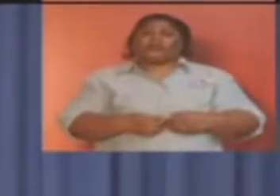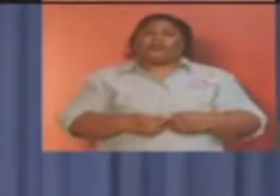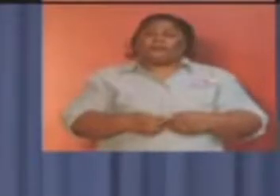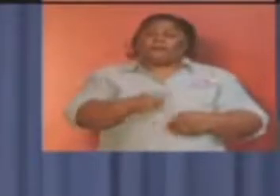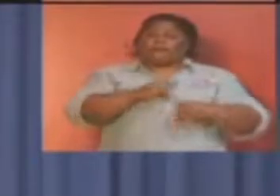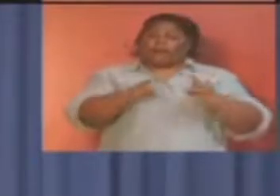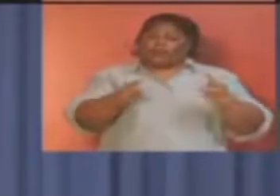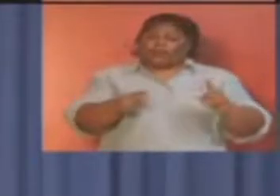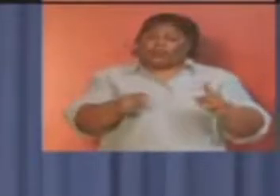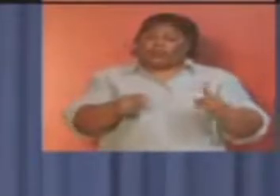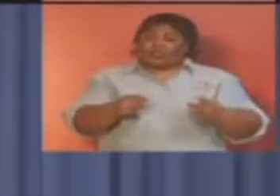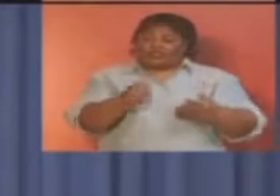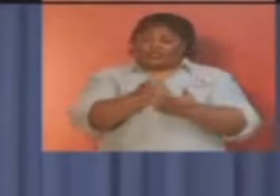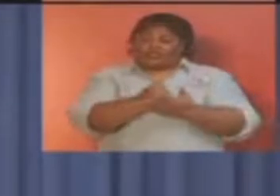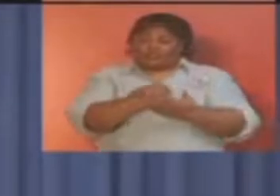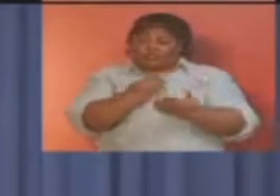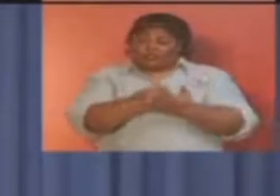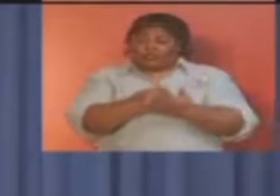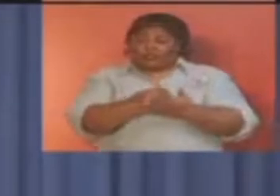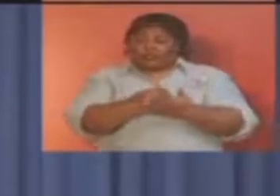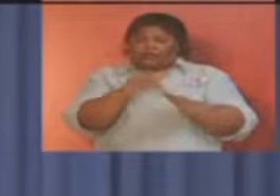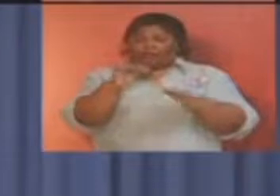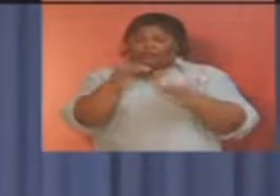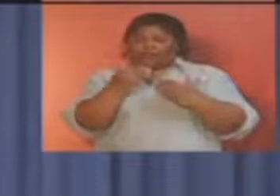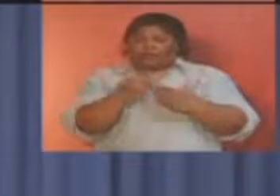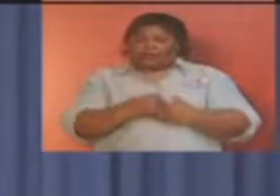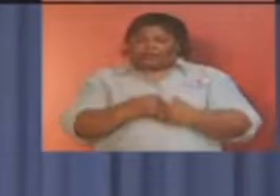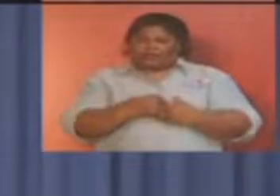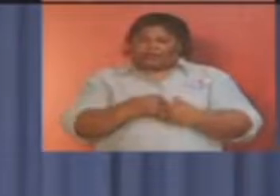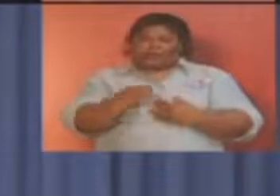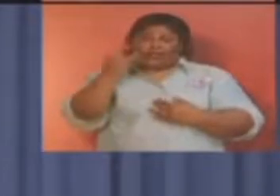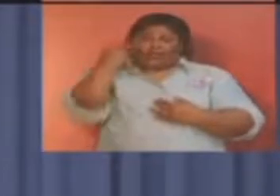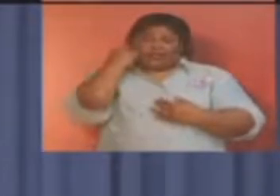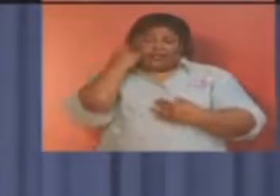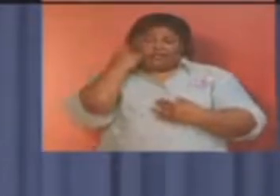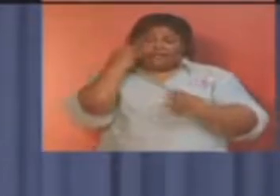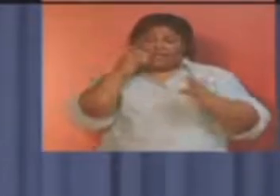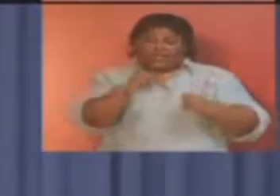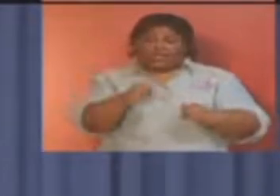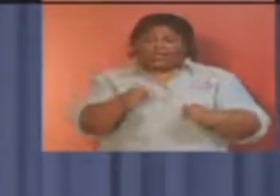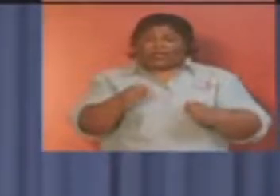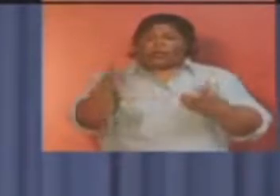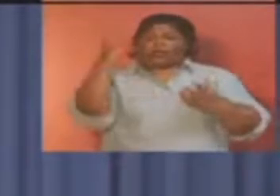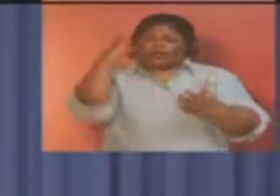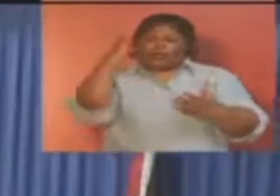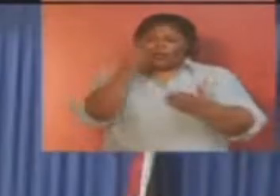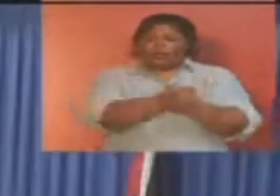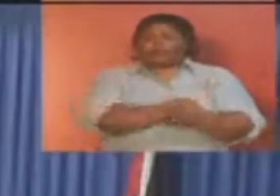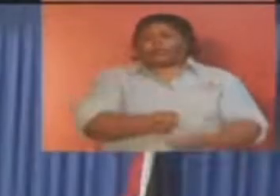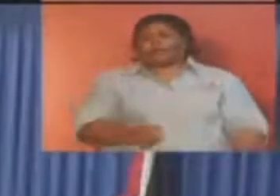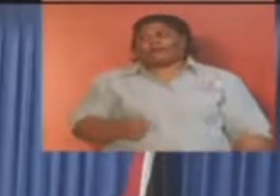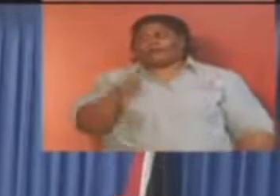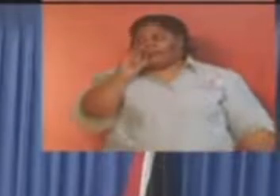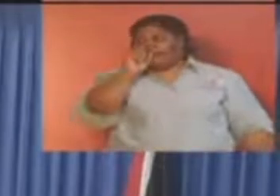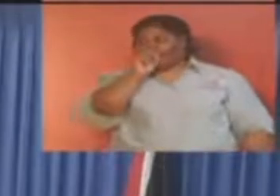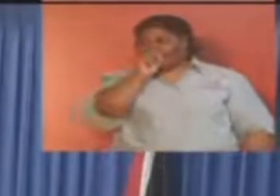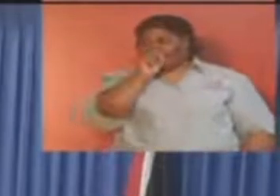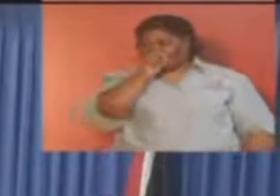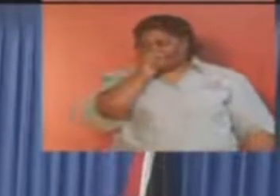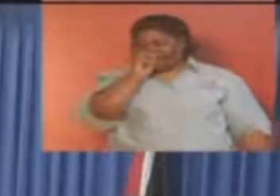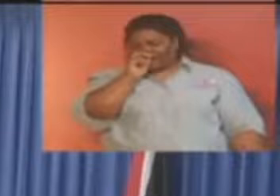assistance or facilitate you in some way. And where that's available, yes, we take that. Prime Minister, let me just